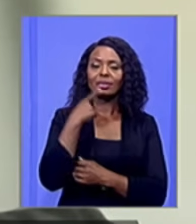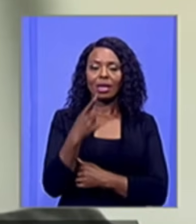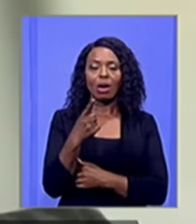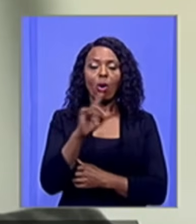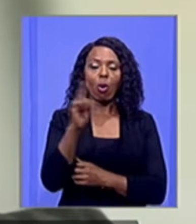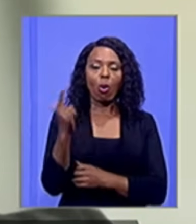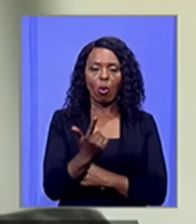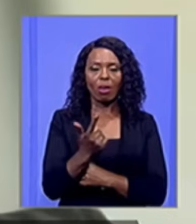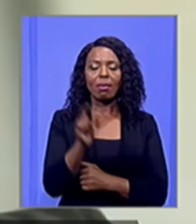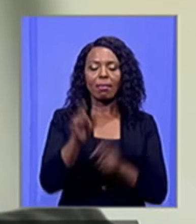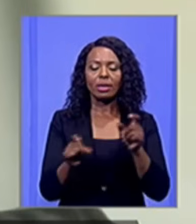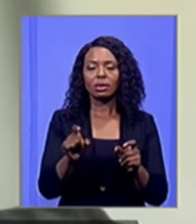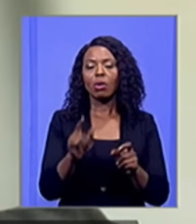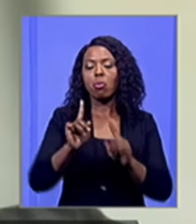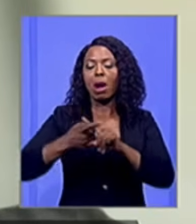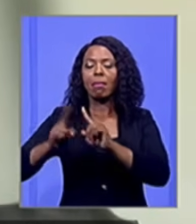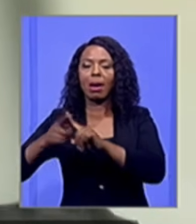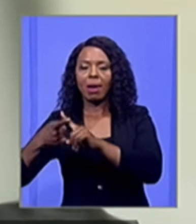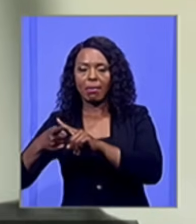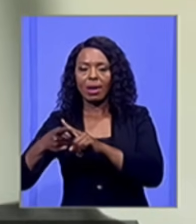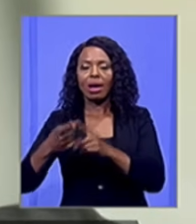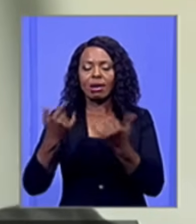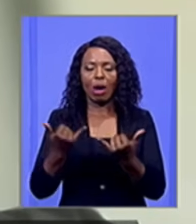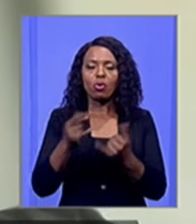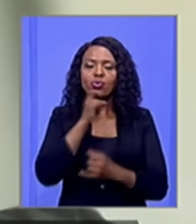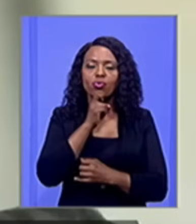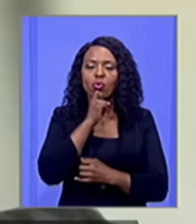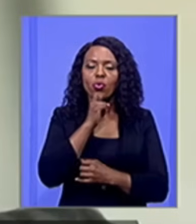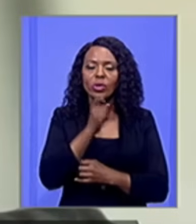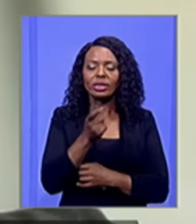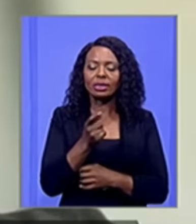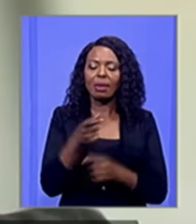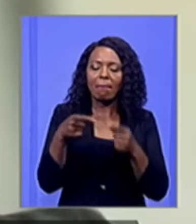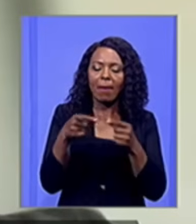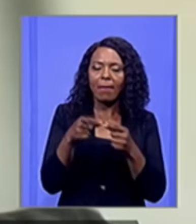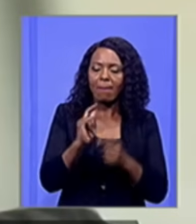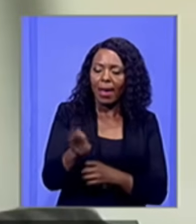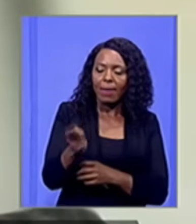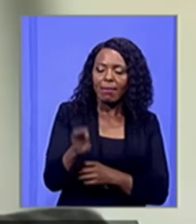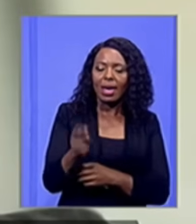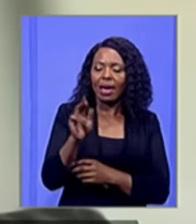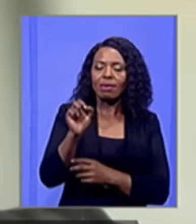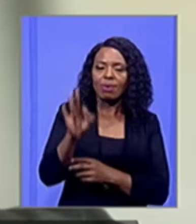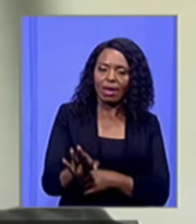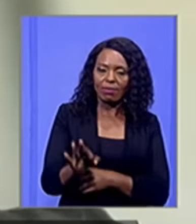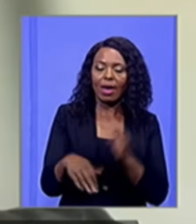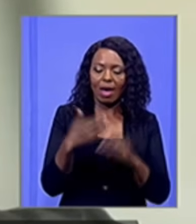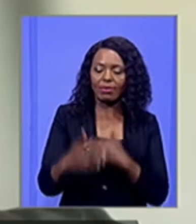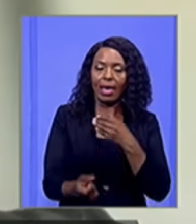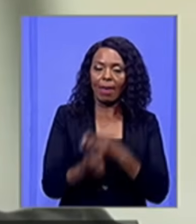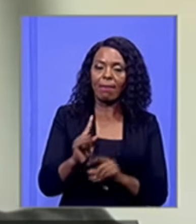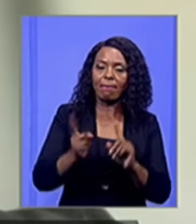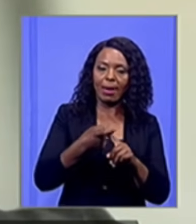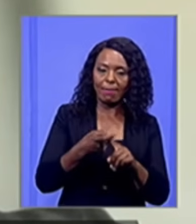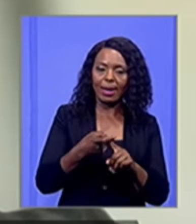medical scheme members' claims who have valid medical expense claims after road accident injuries,